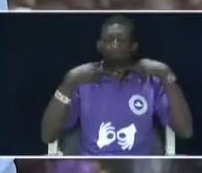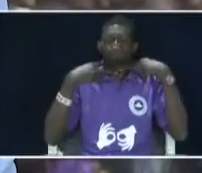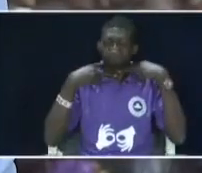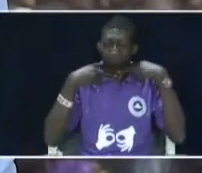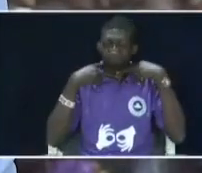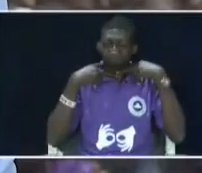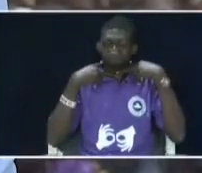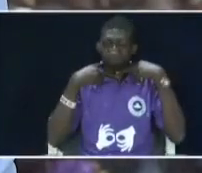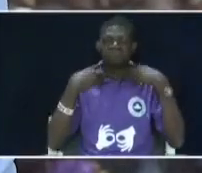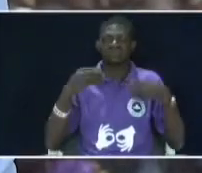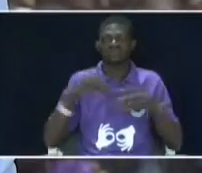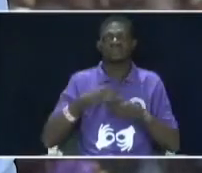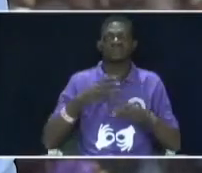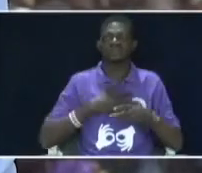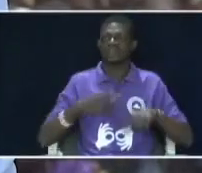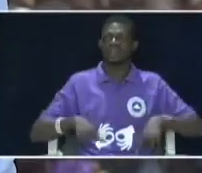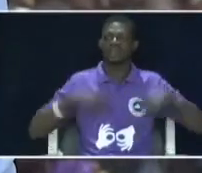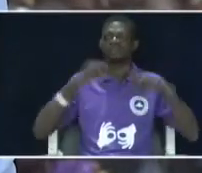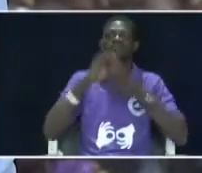in my life.